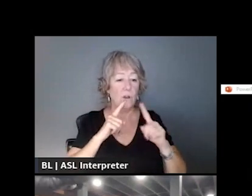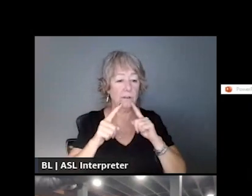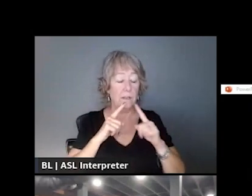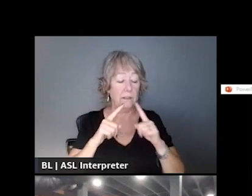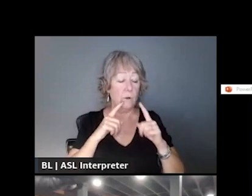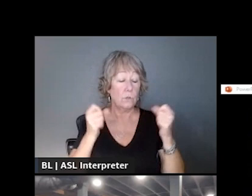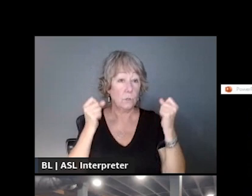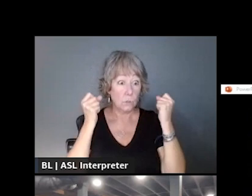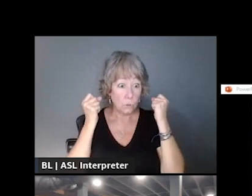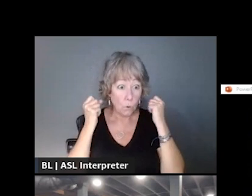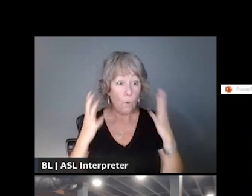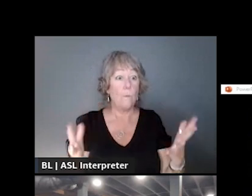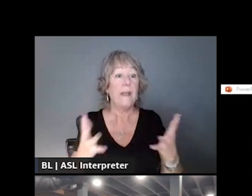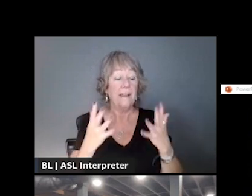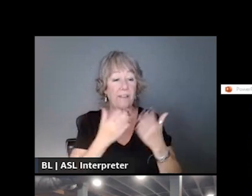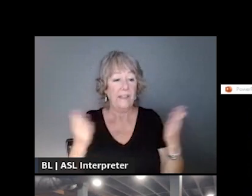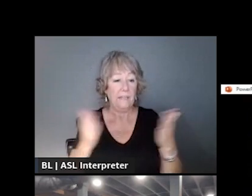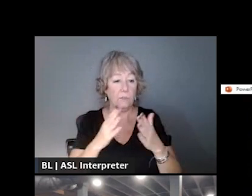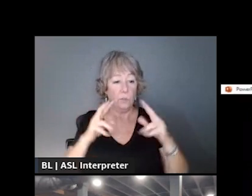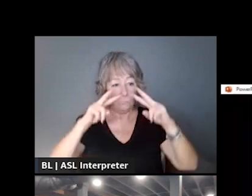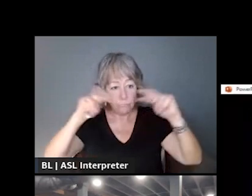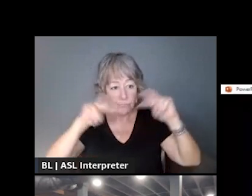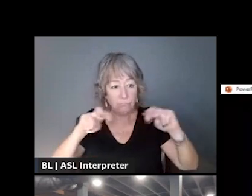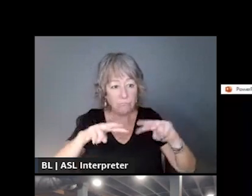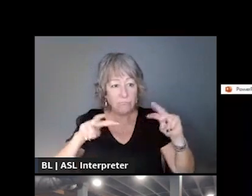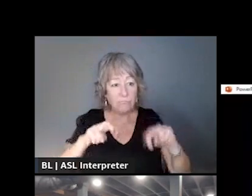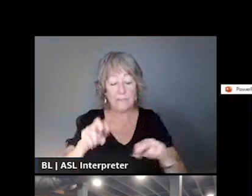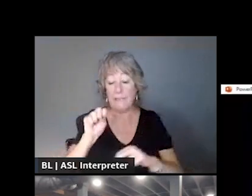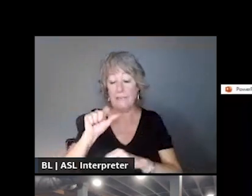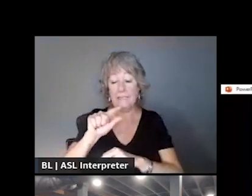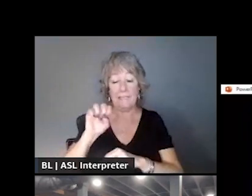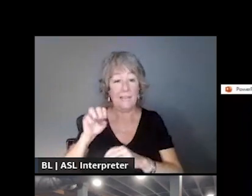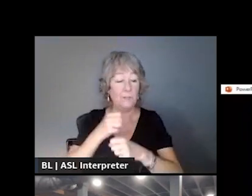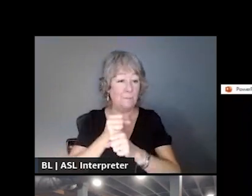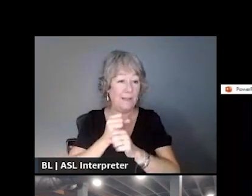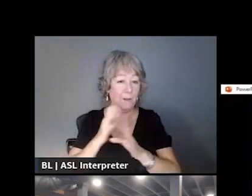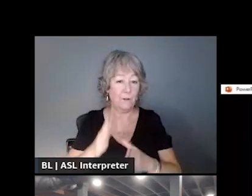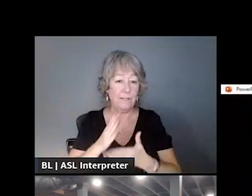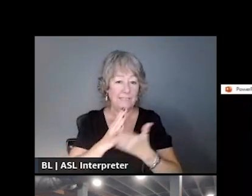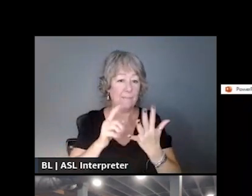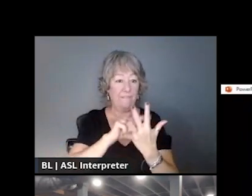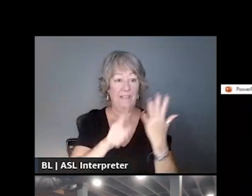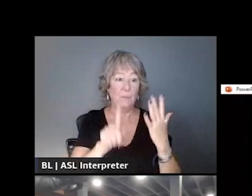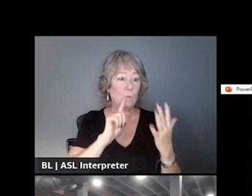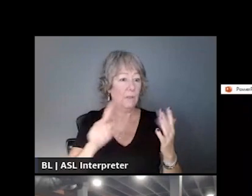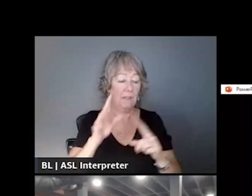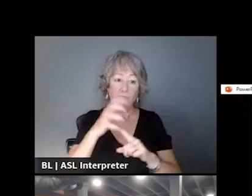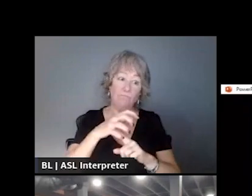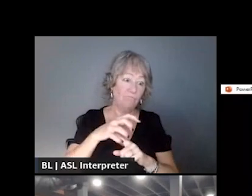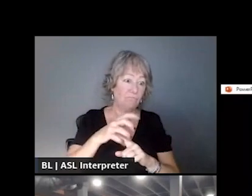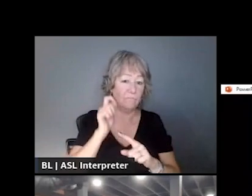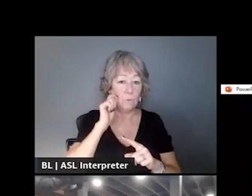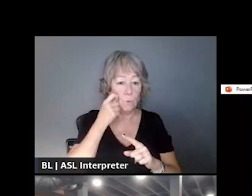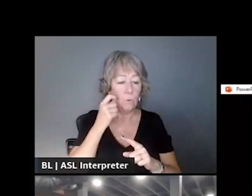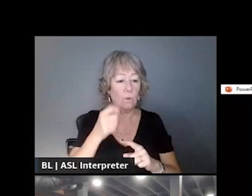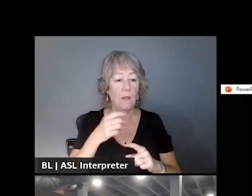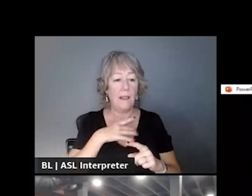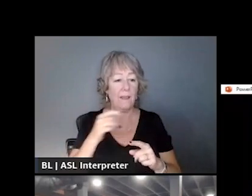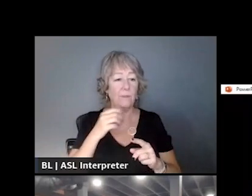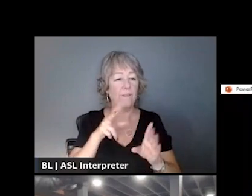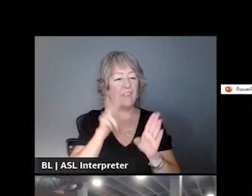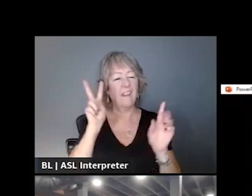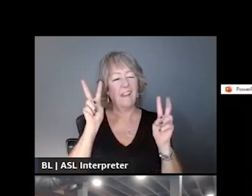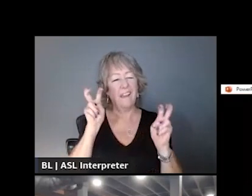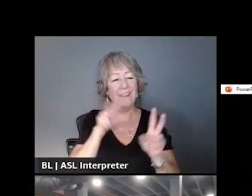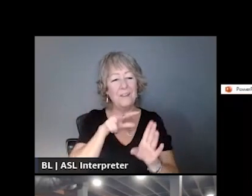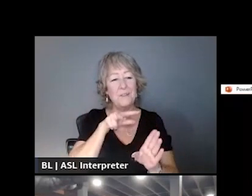of things to explore in SageMaker. And these are some really great. I love the cheat sheet you said you had